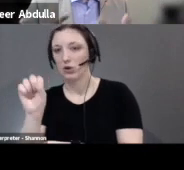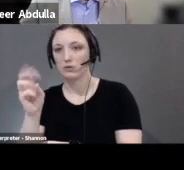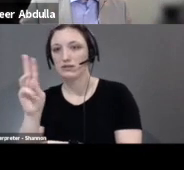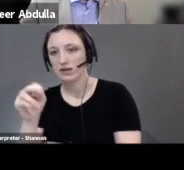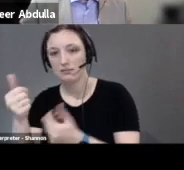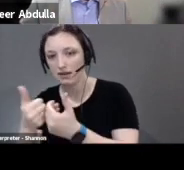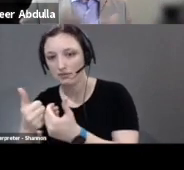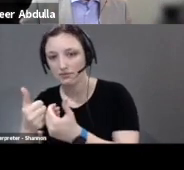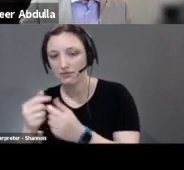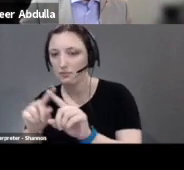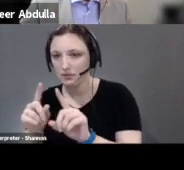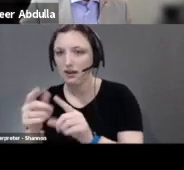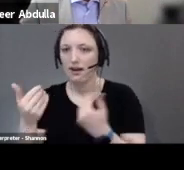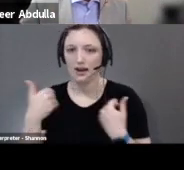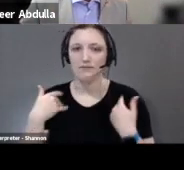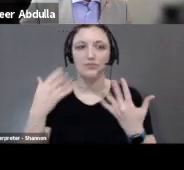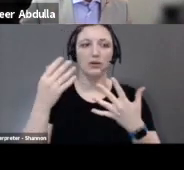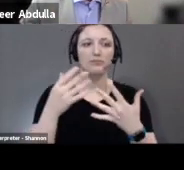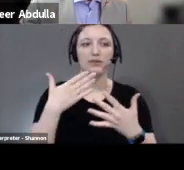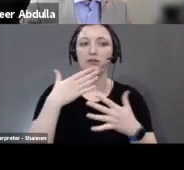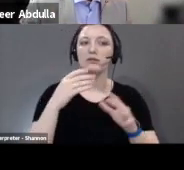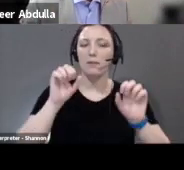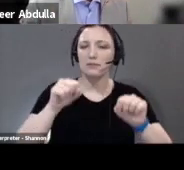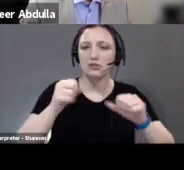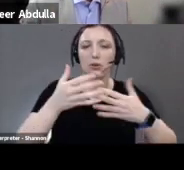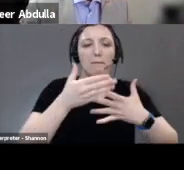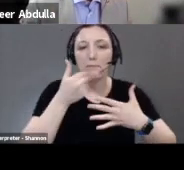an optimal solution to achieve the best balance.